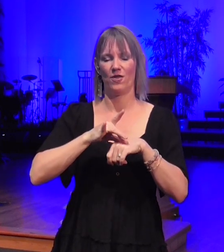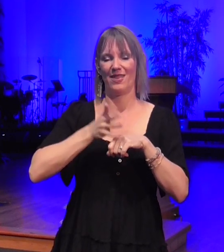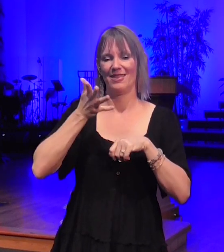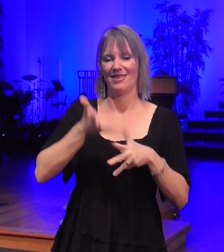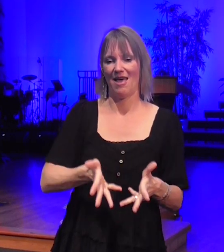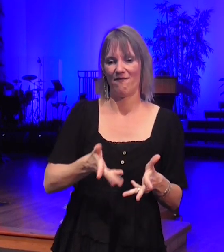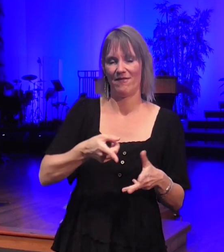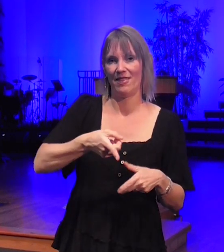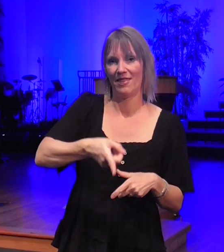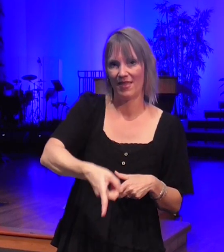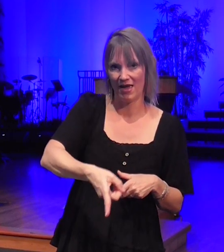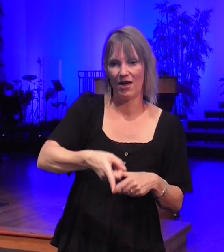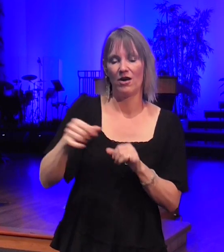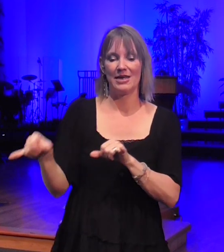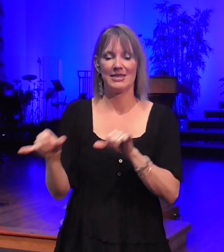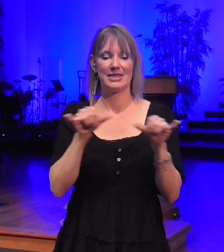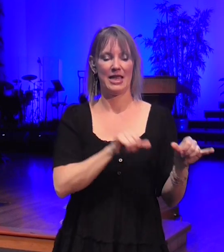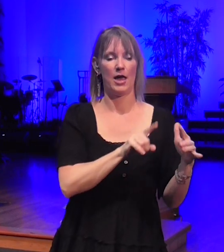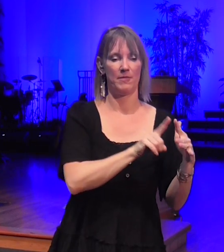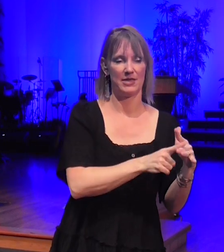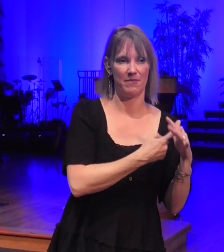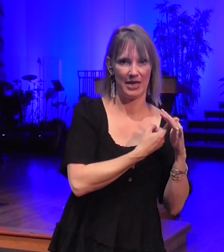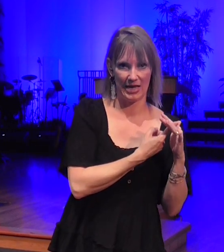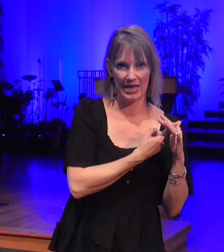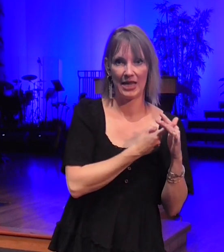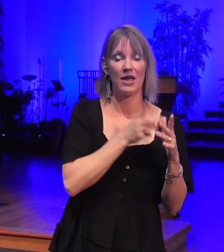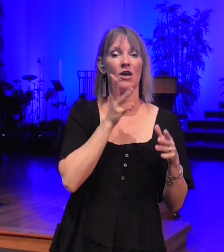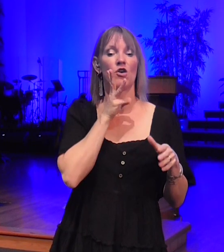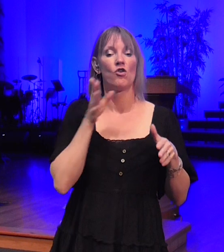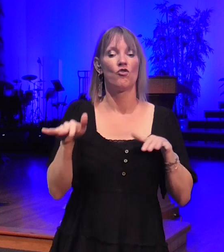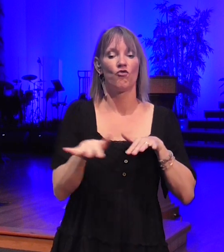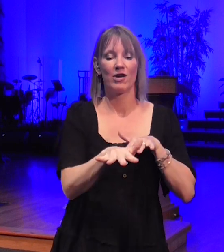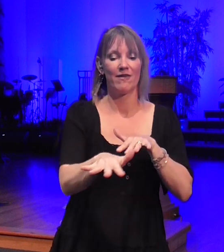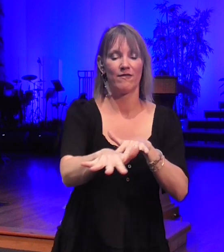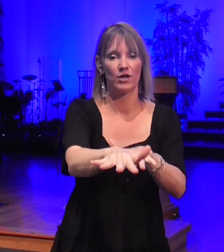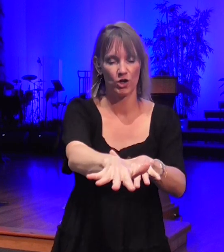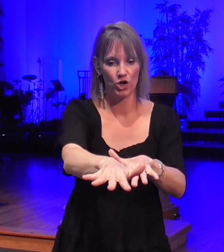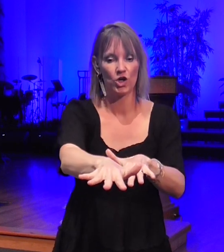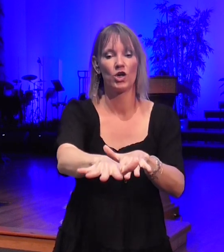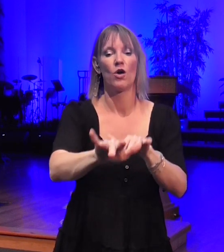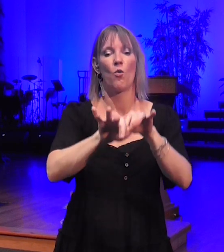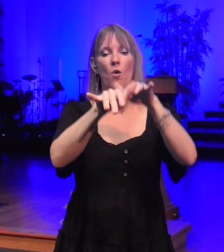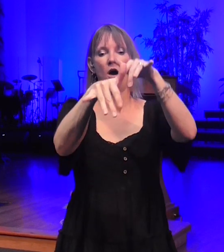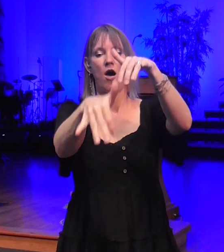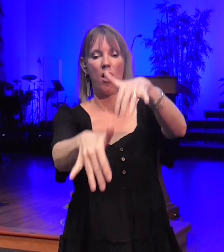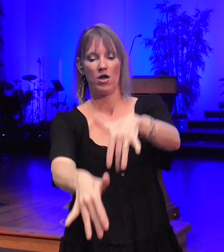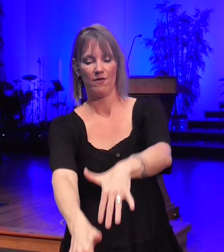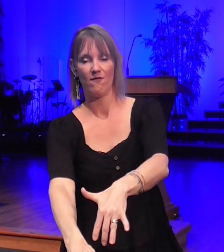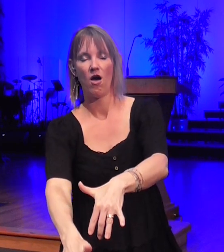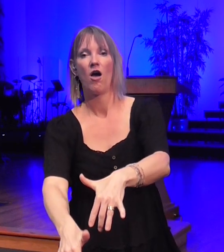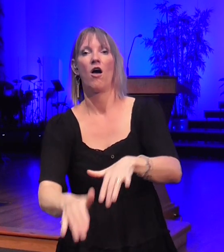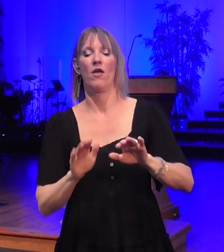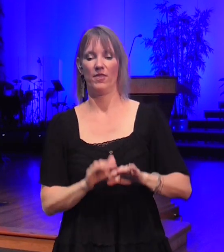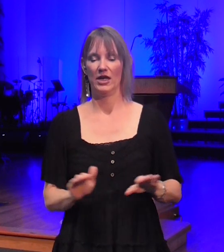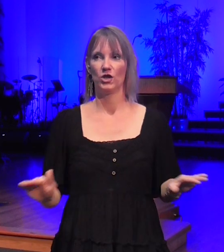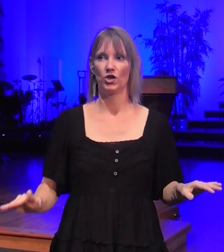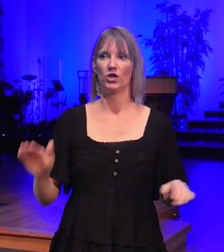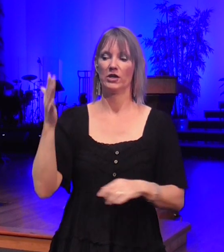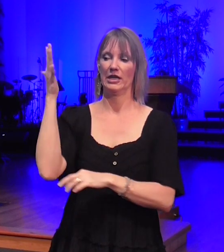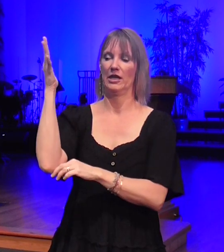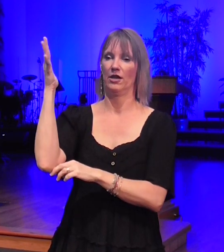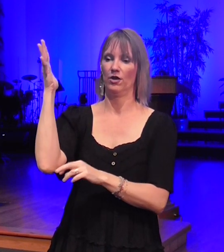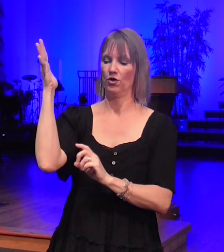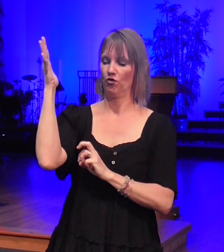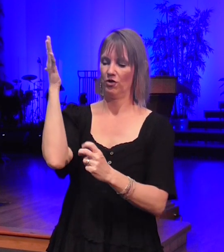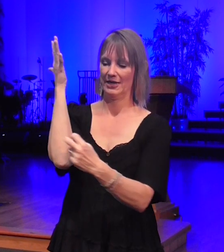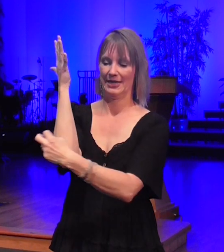beginning. At the source of the longest river, the voice of the hidden waterfall and the children in the apple tree. Not known